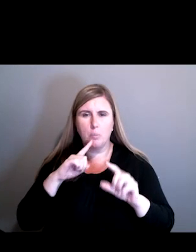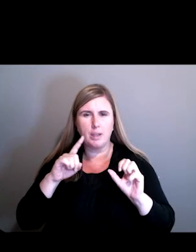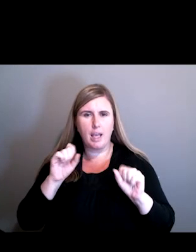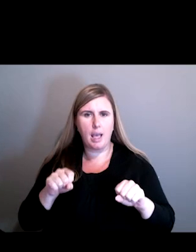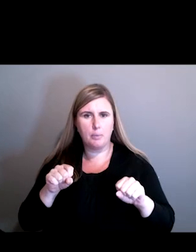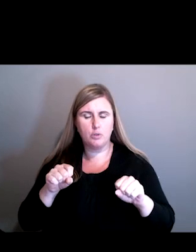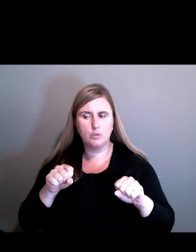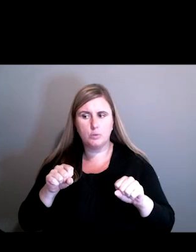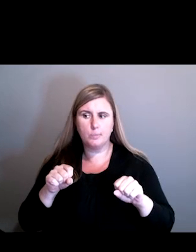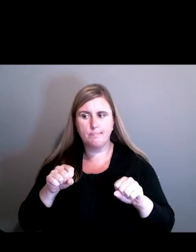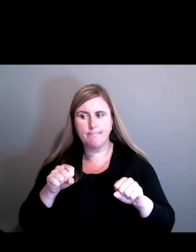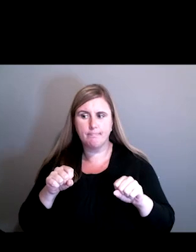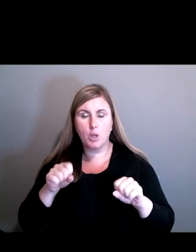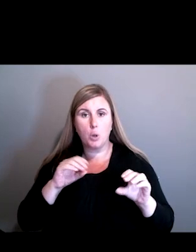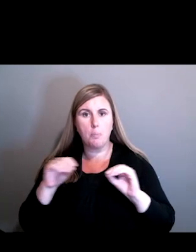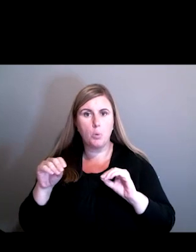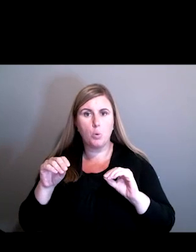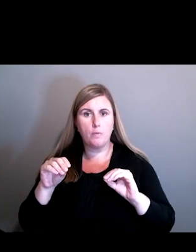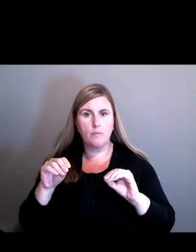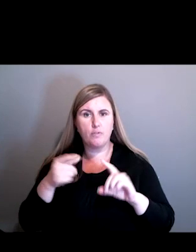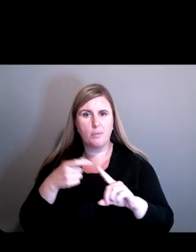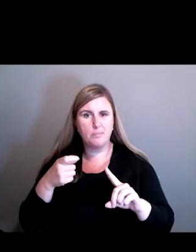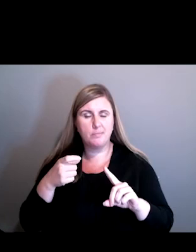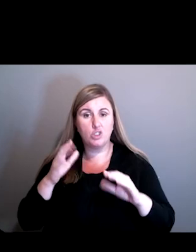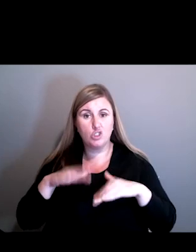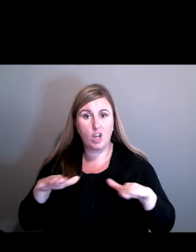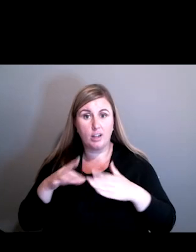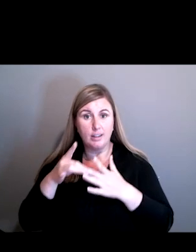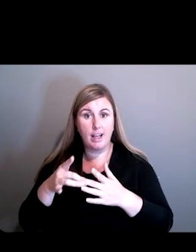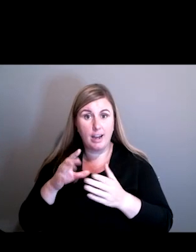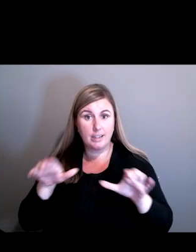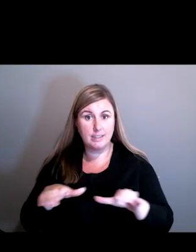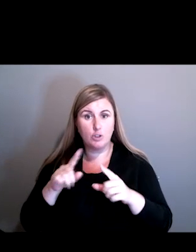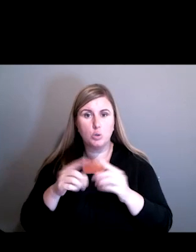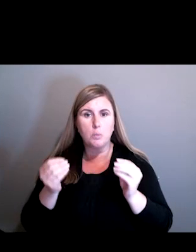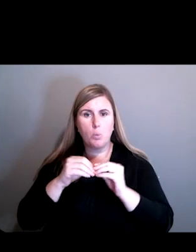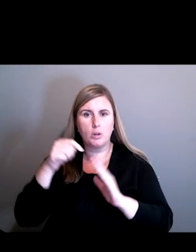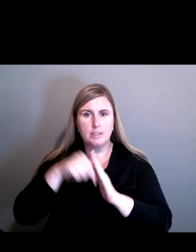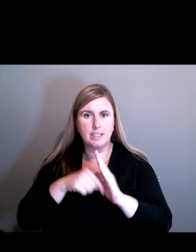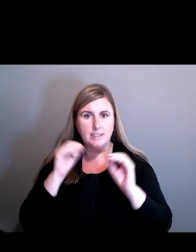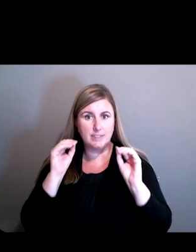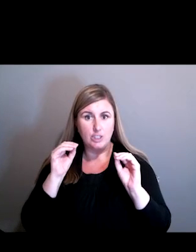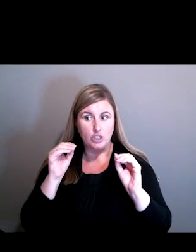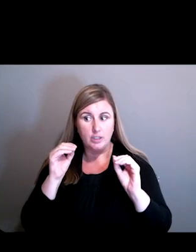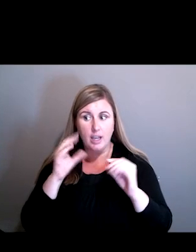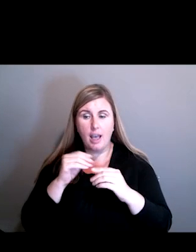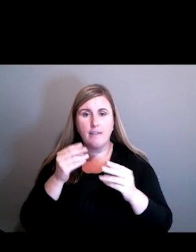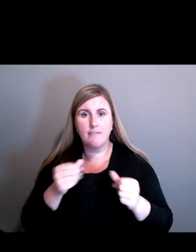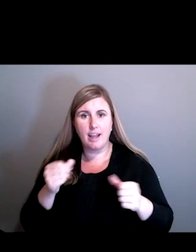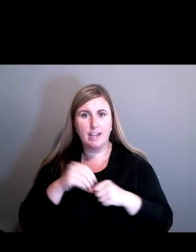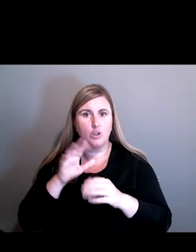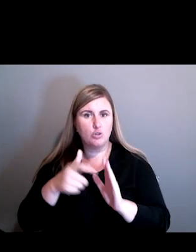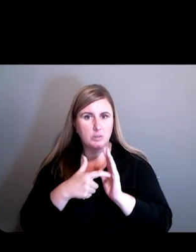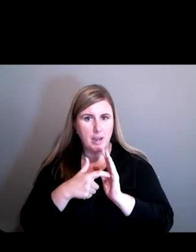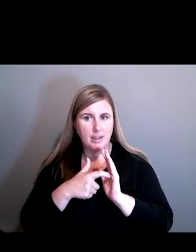as the child responds, you will be able to move from a child-led activity